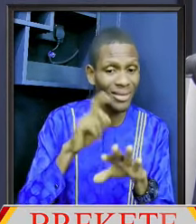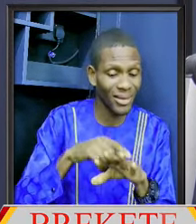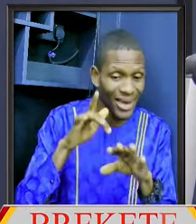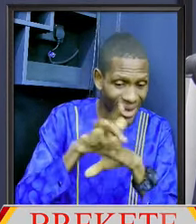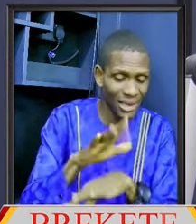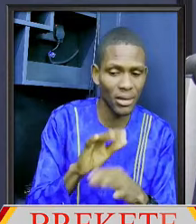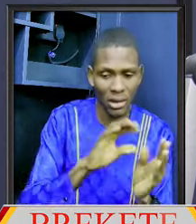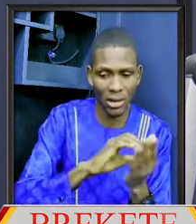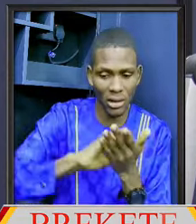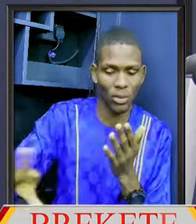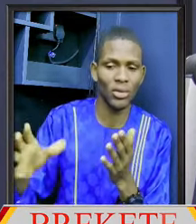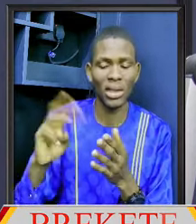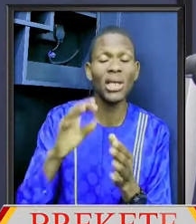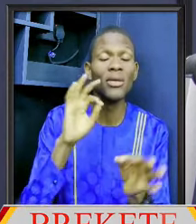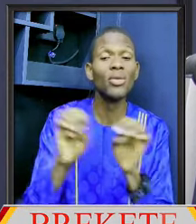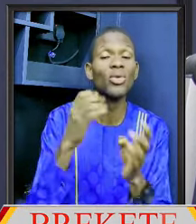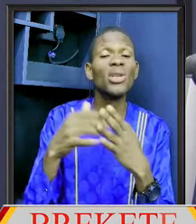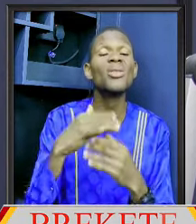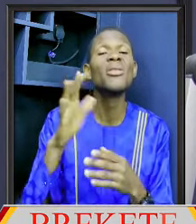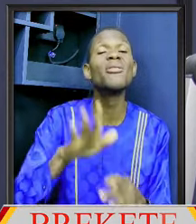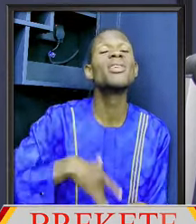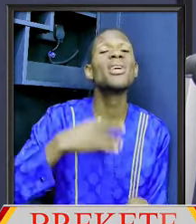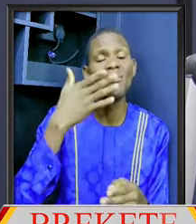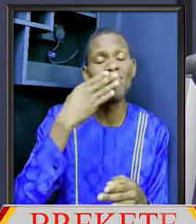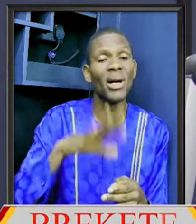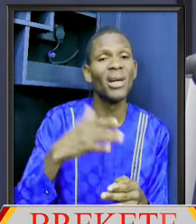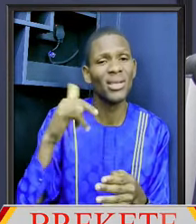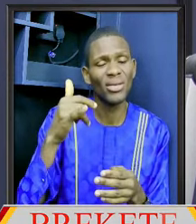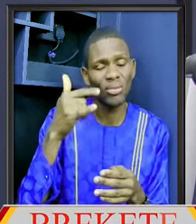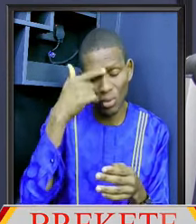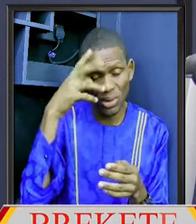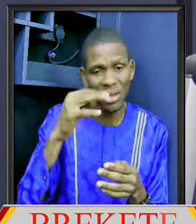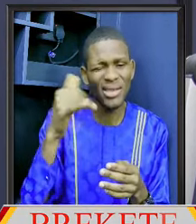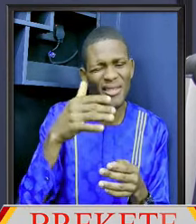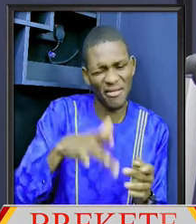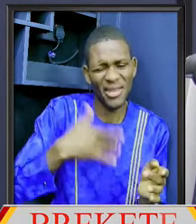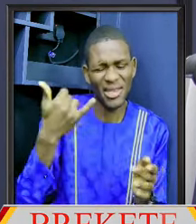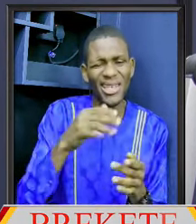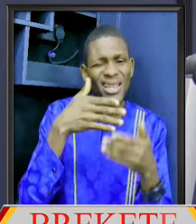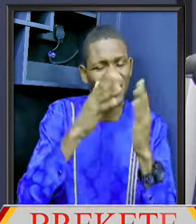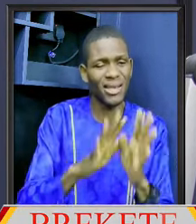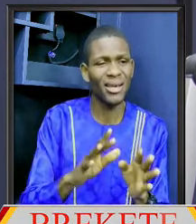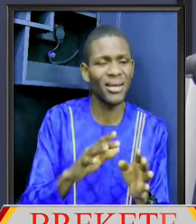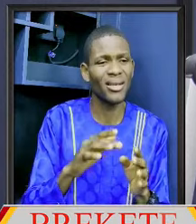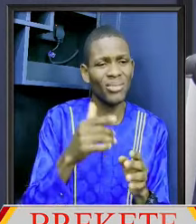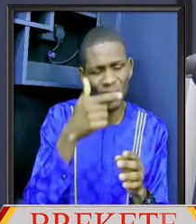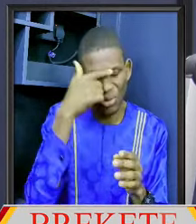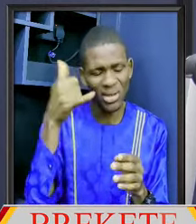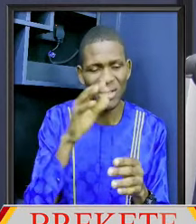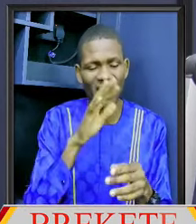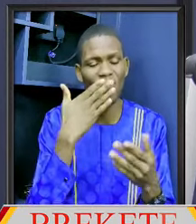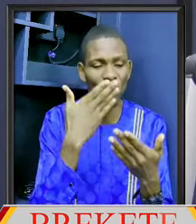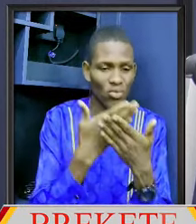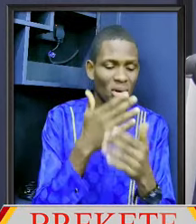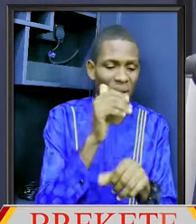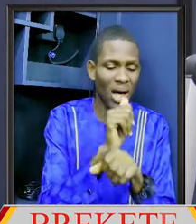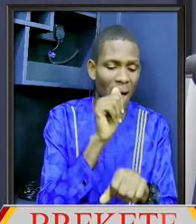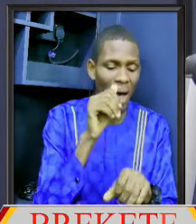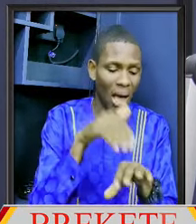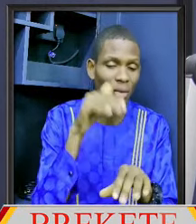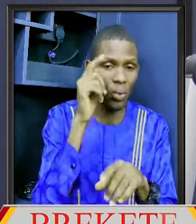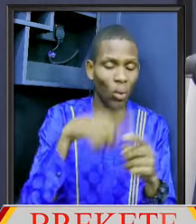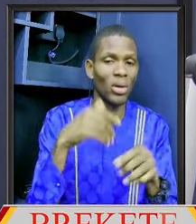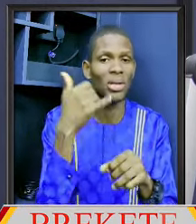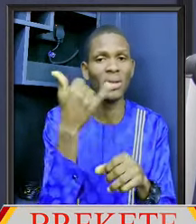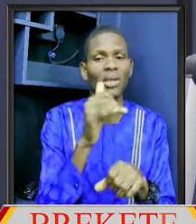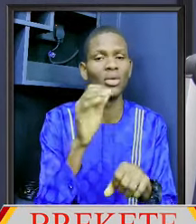them, even though they will feel bad, because to them they feel they are leaders. No, because they are good at what they do.